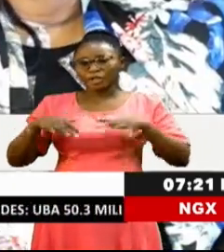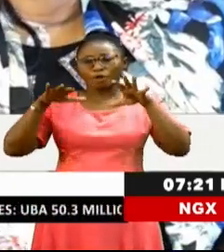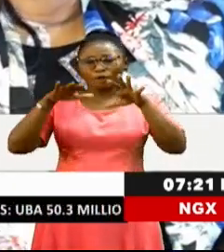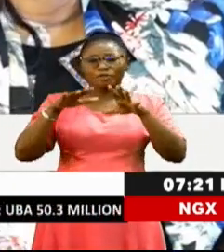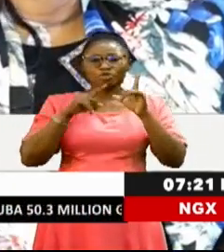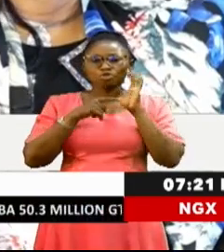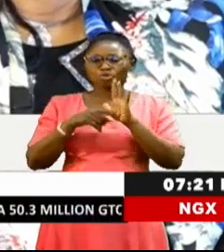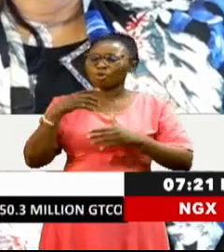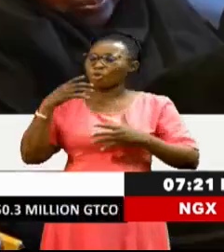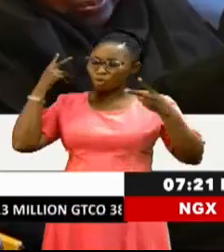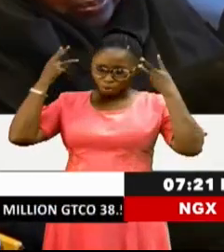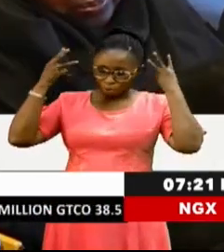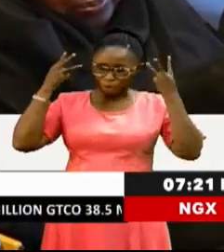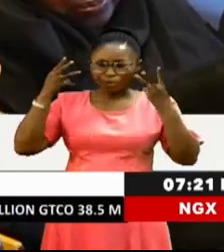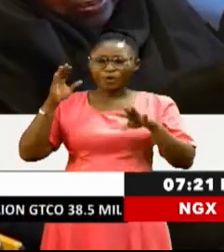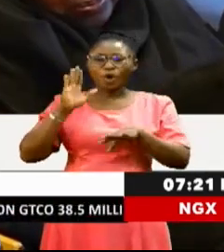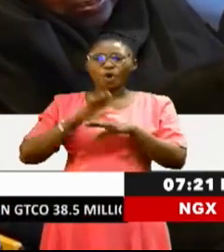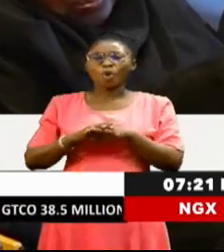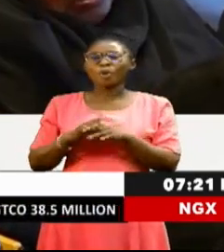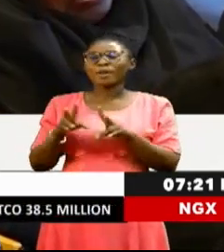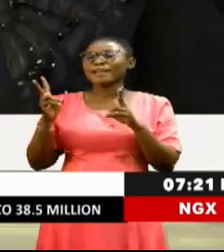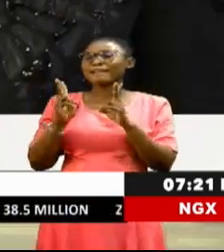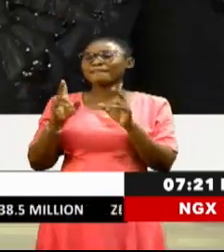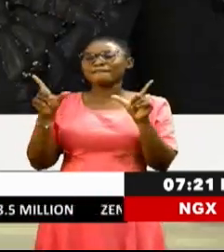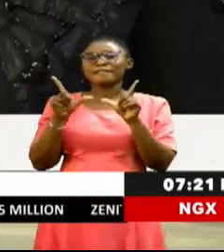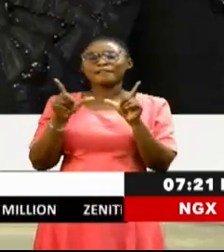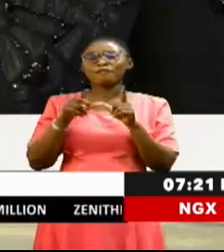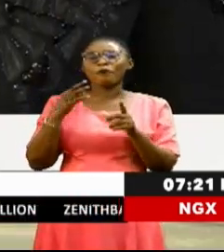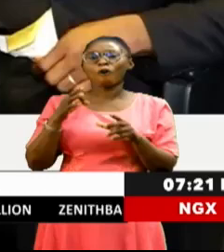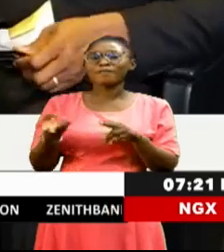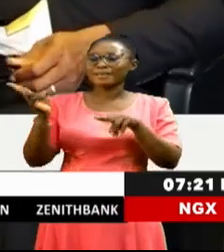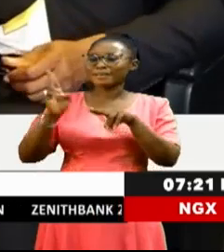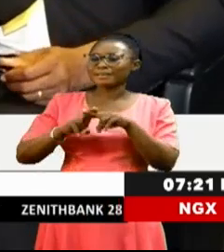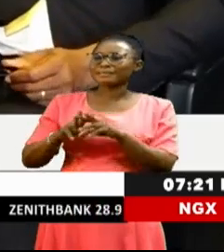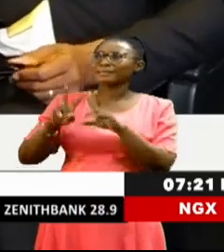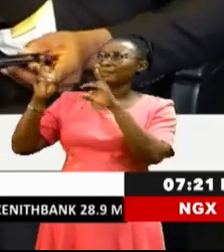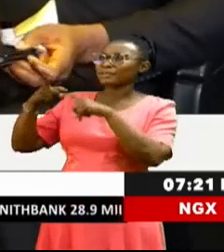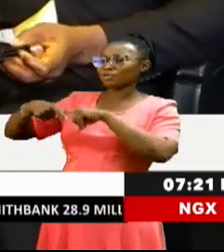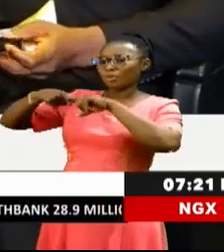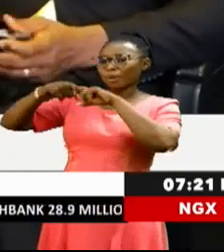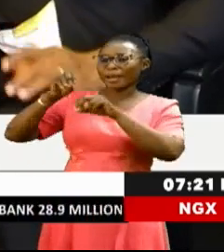expresses concern on the volume of pending cases in the dockets of Superior Courts of